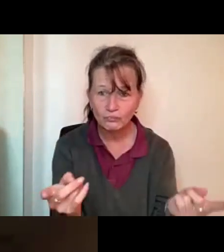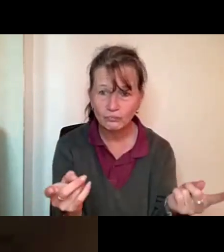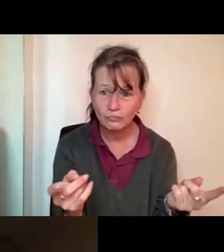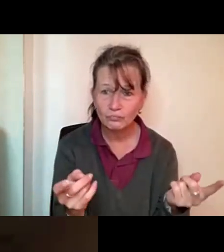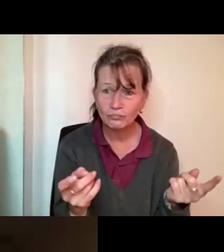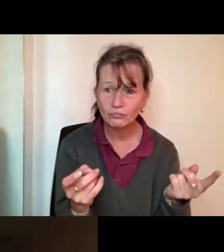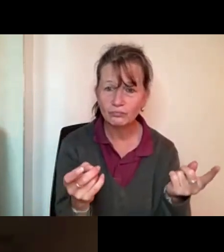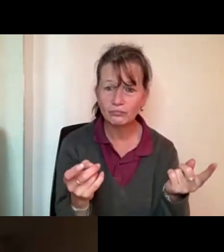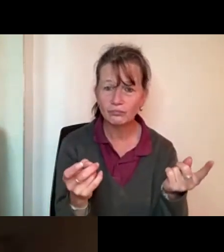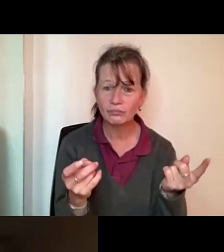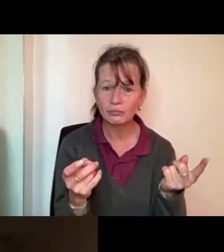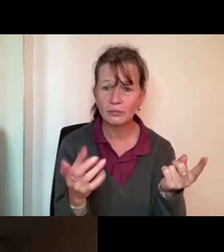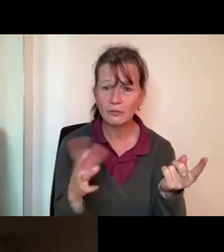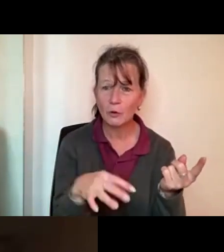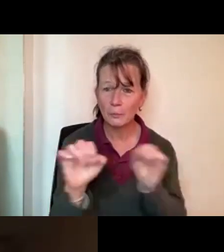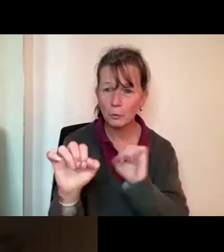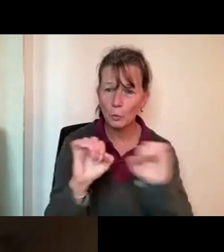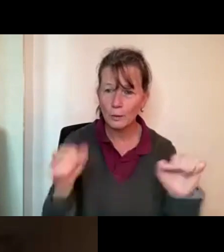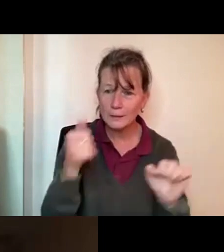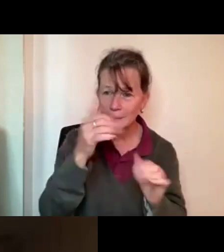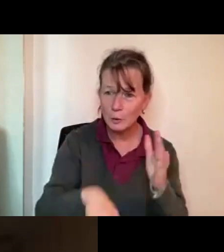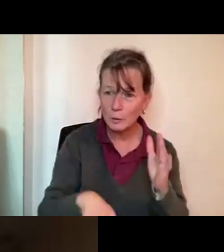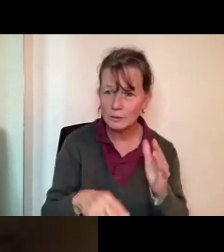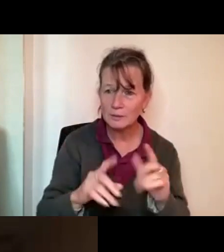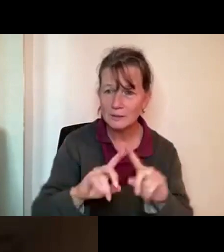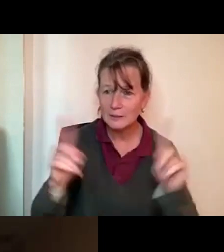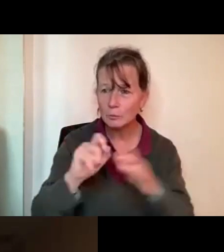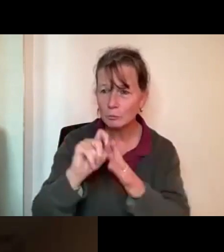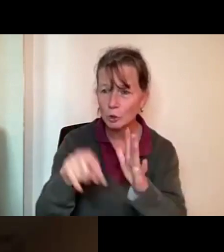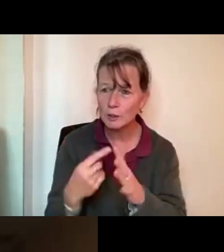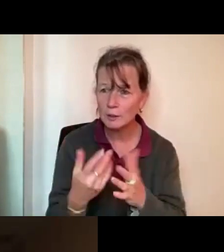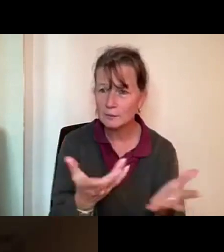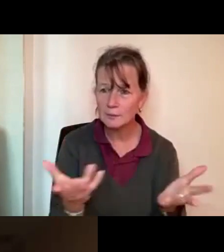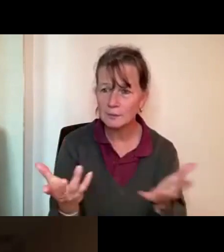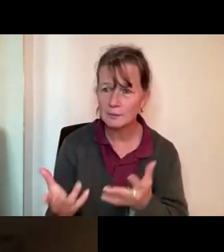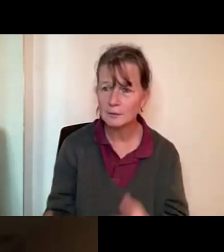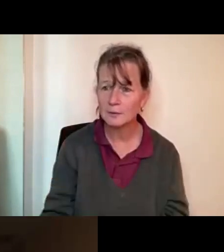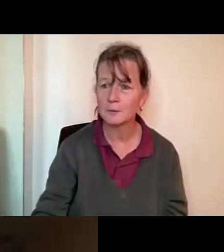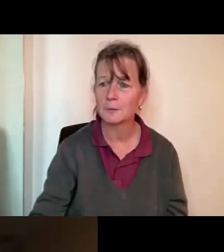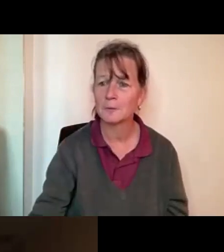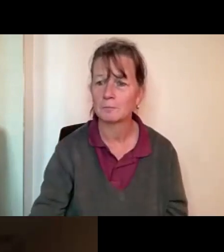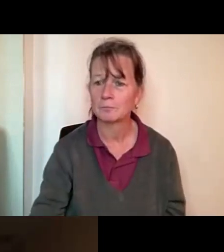own experiences of other projects?